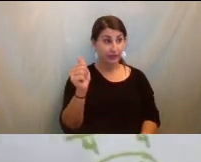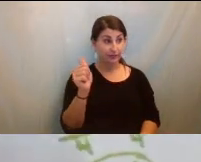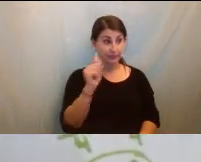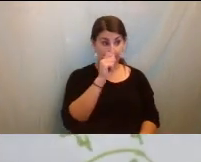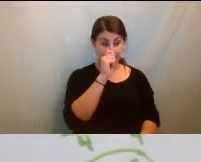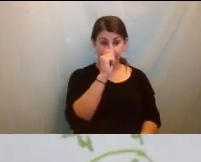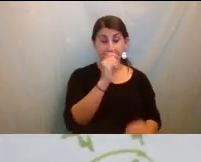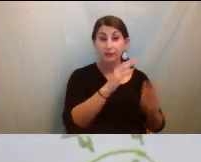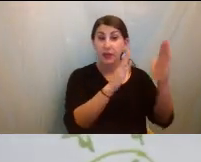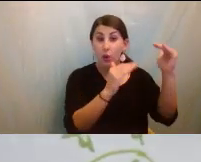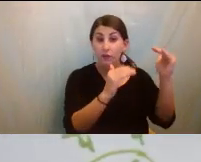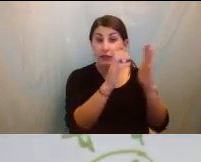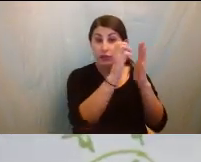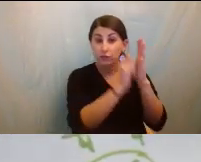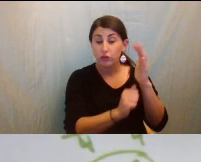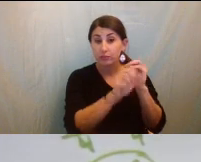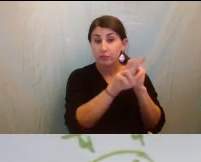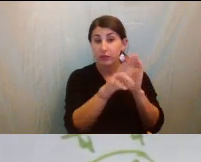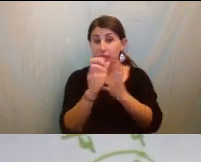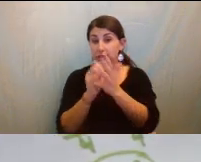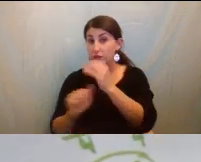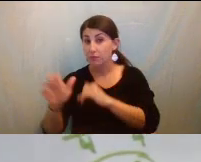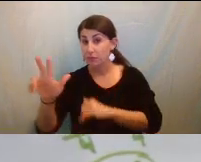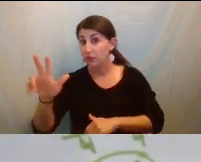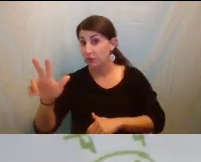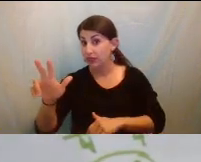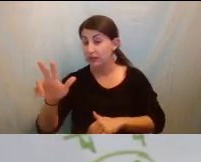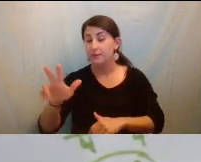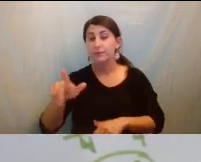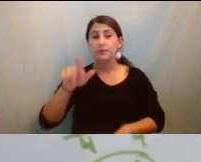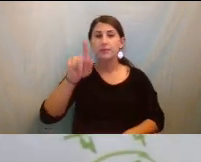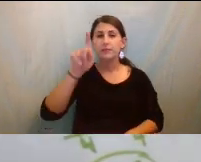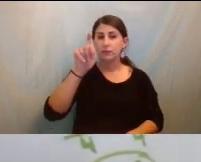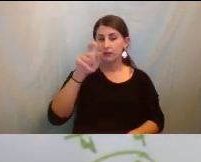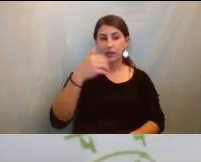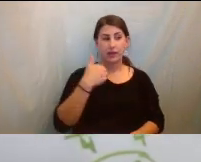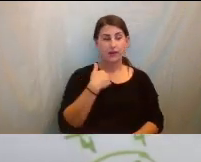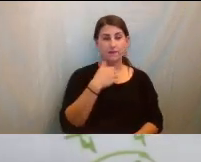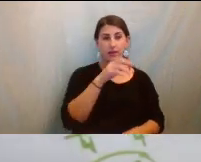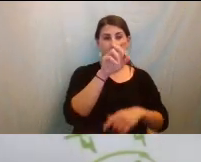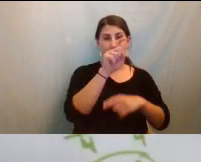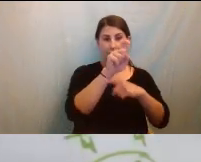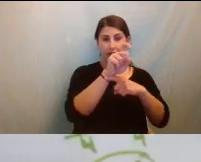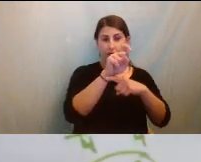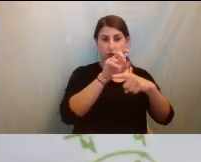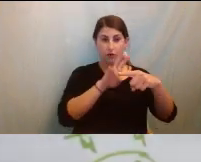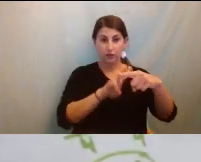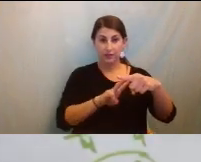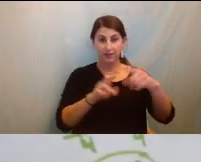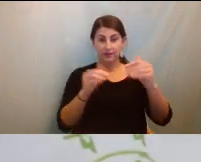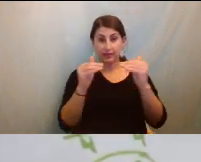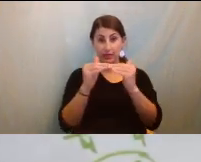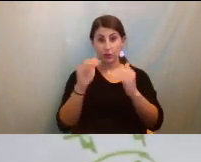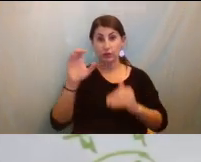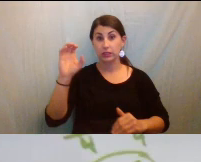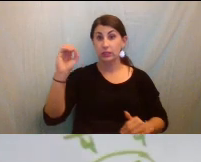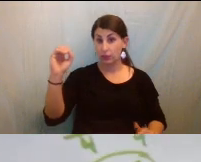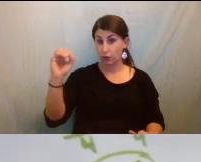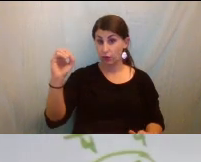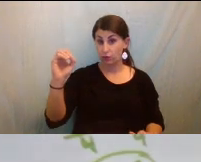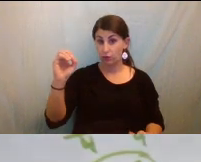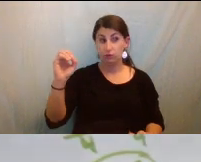Number 10, hopefully you subtracted by 3 on both sides. You should have gotten x divided by 7 equals